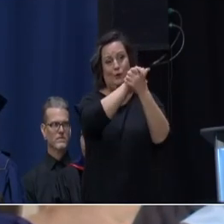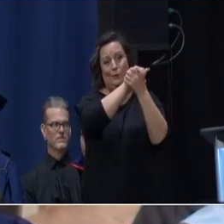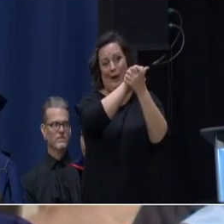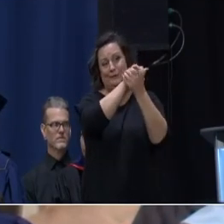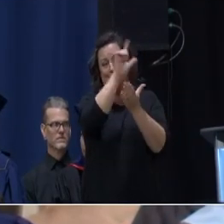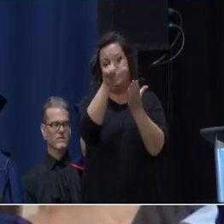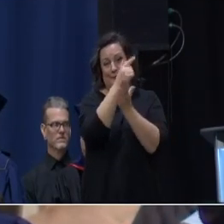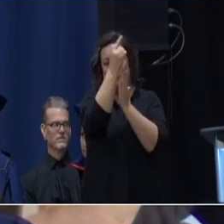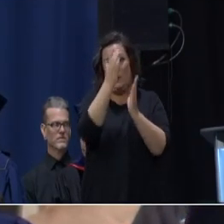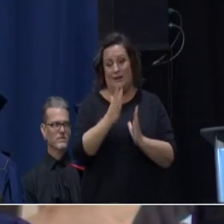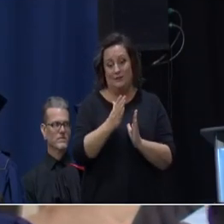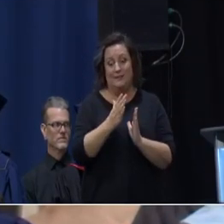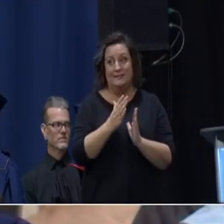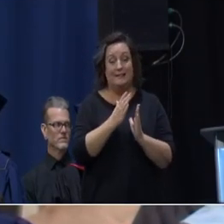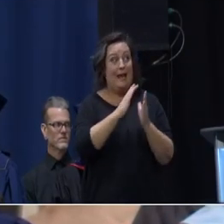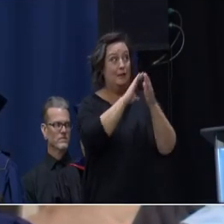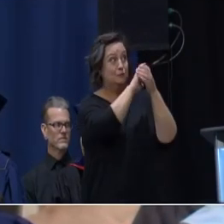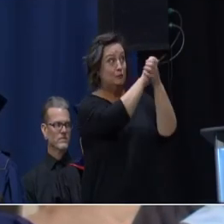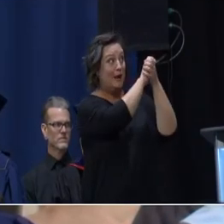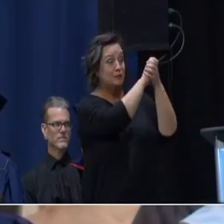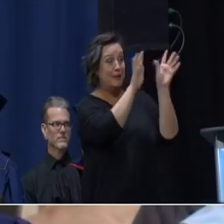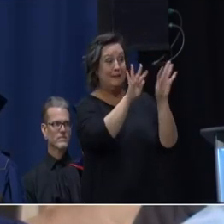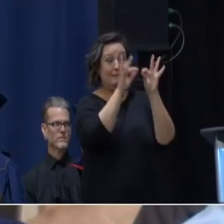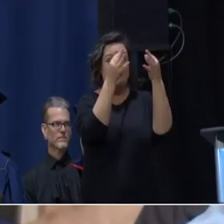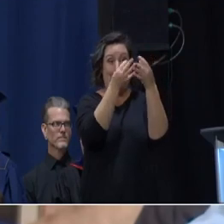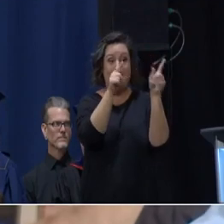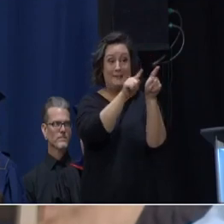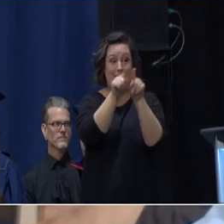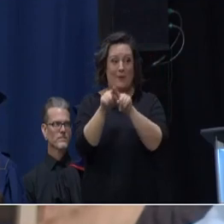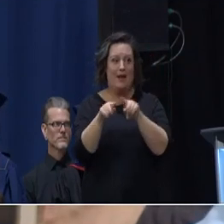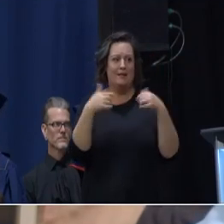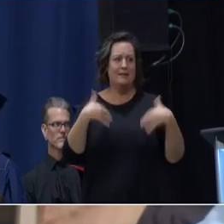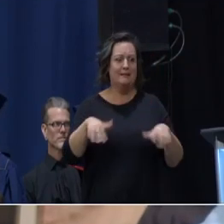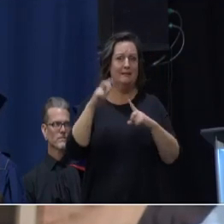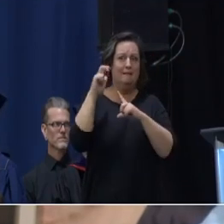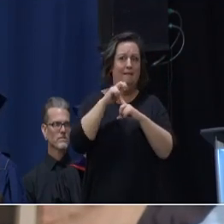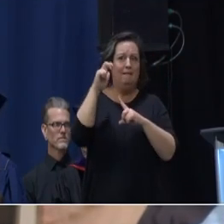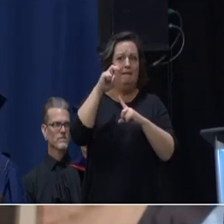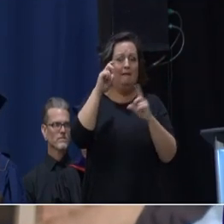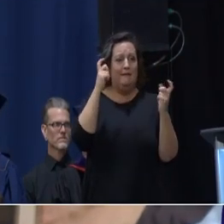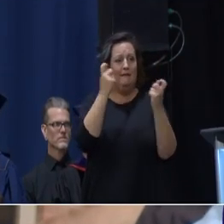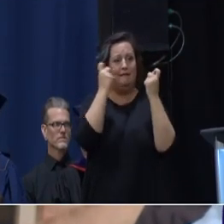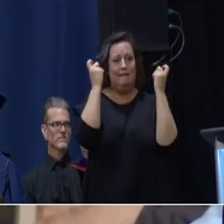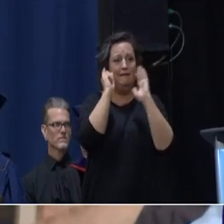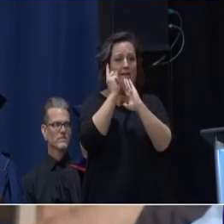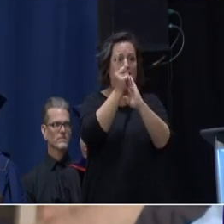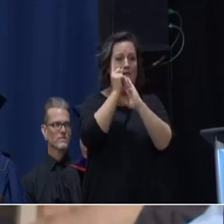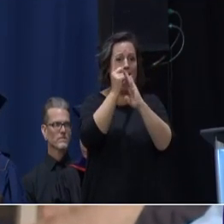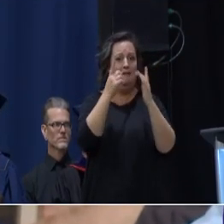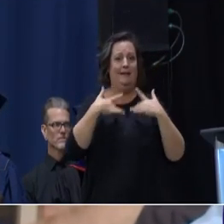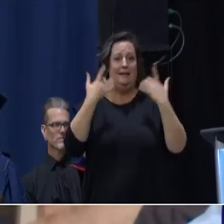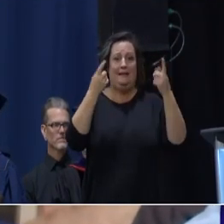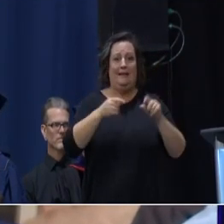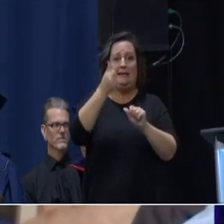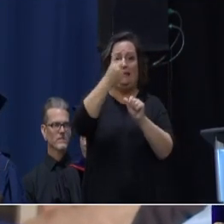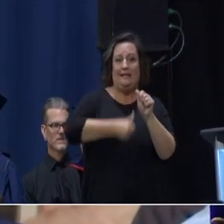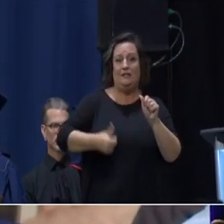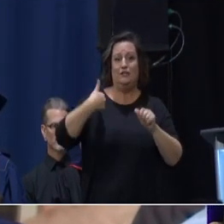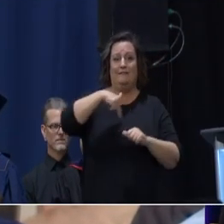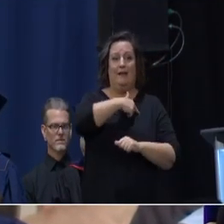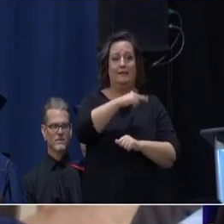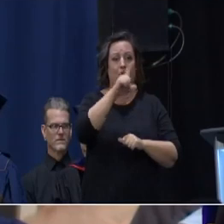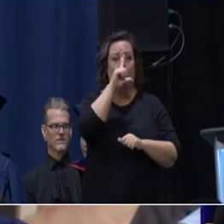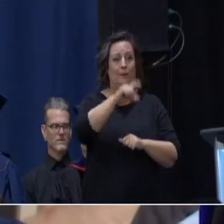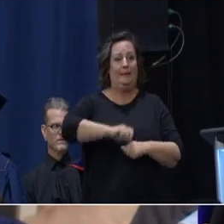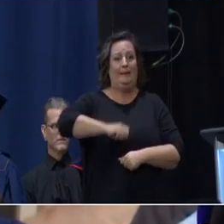graduates and to their families as well. This is a momentous occasion, and each and every one of us are proud of your